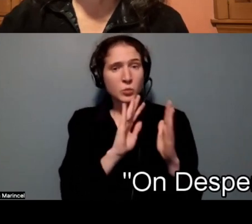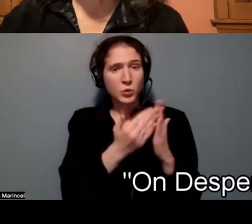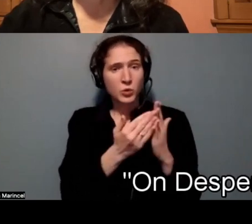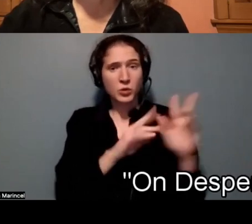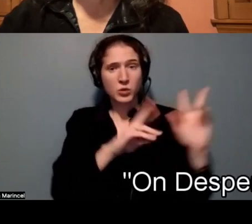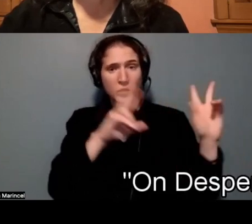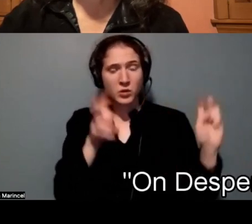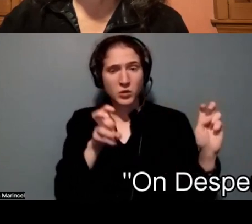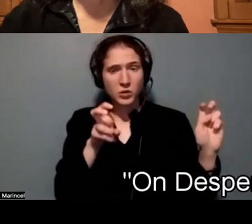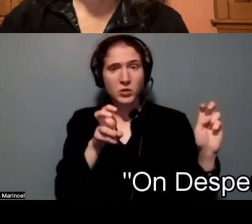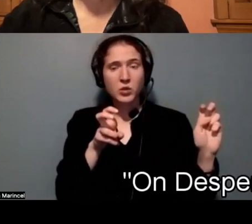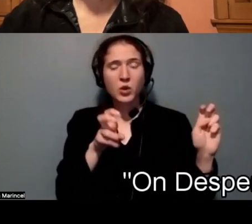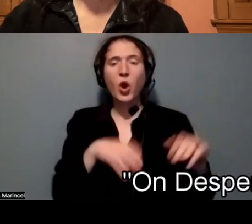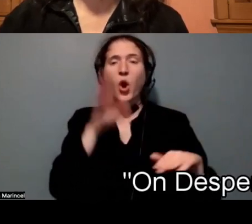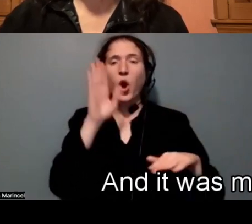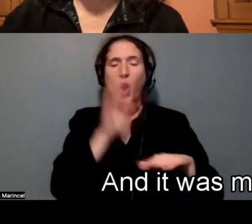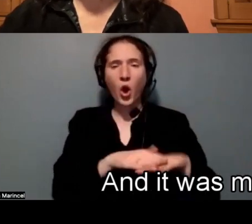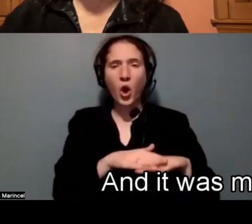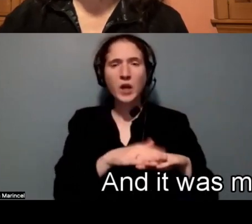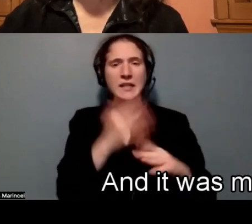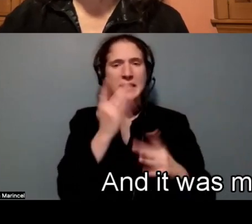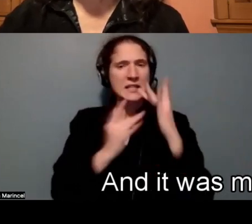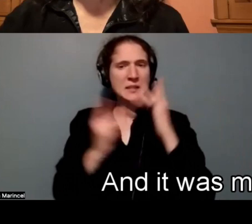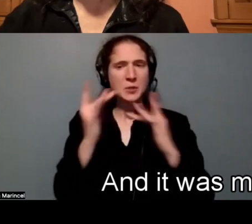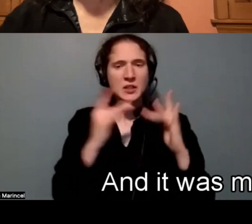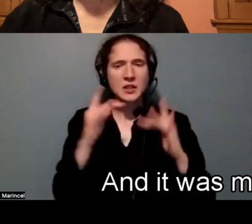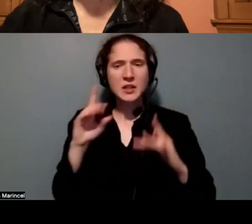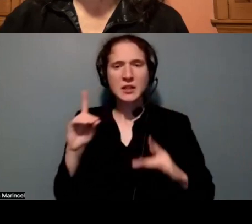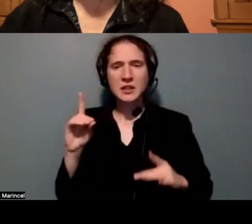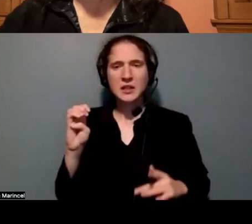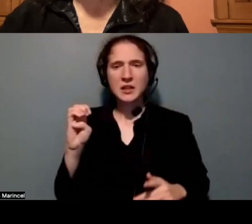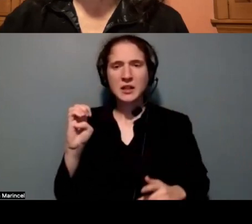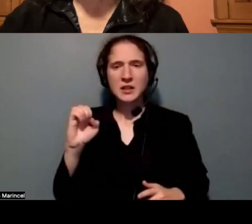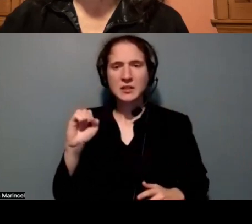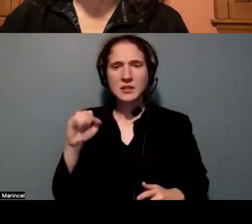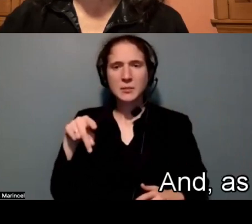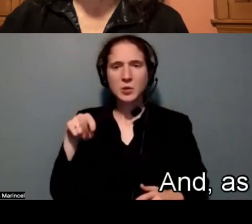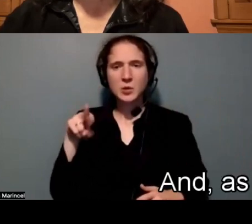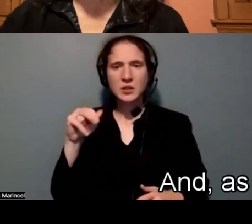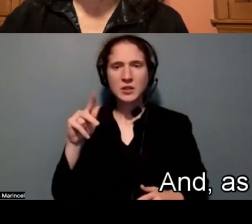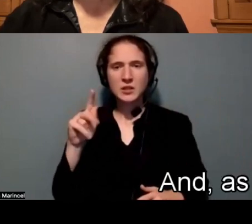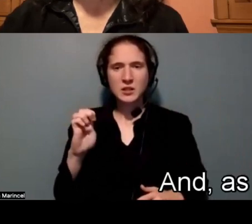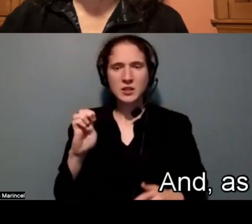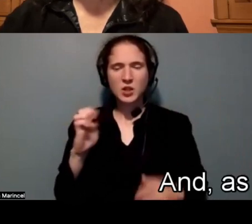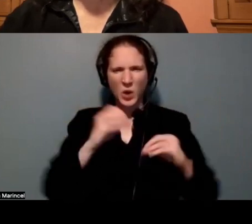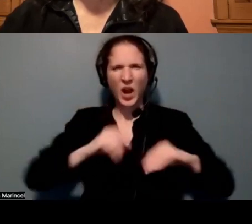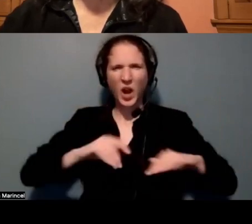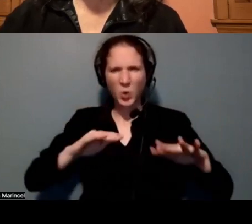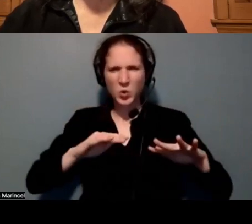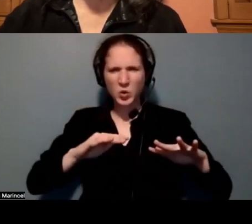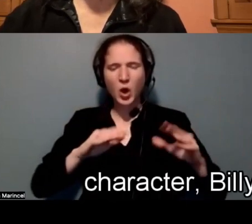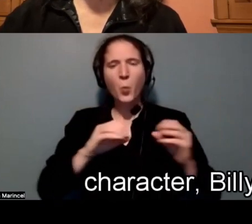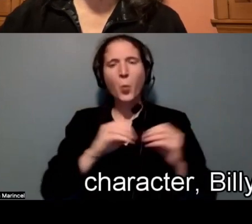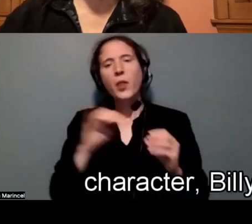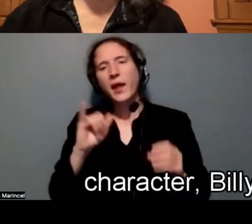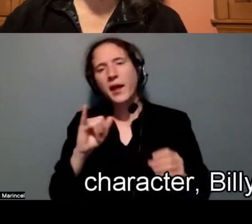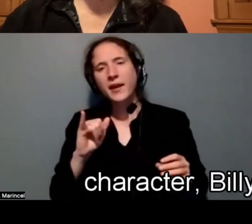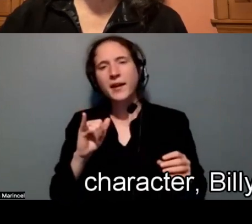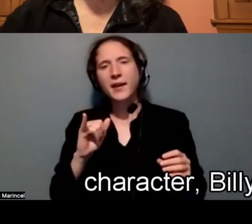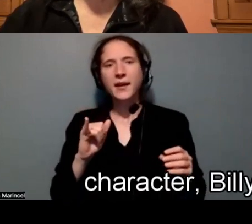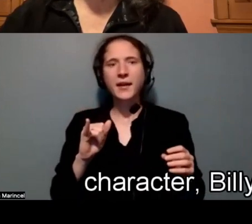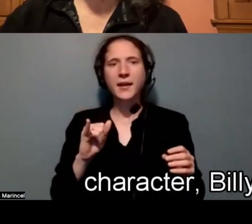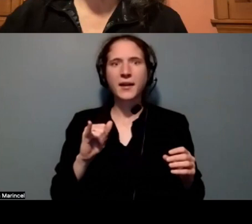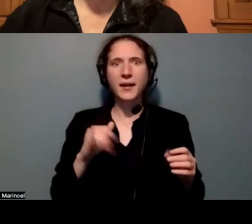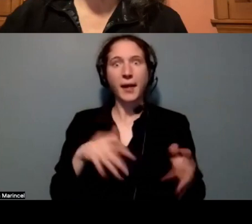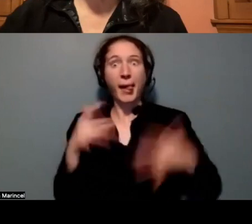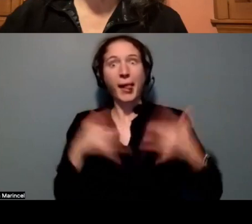On Desperate Ground, and it was more of a thriller. And as I said, the character of Billy